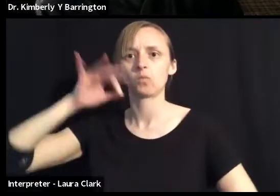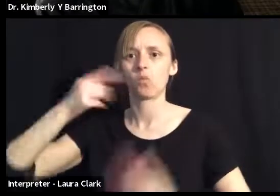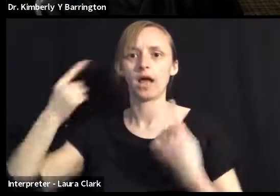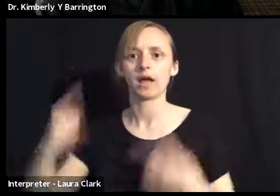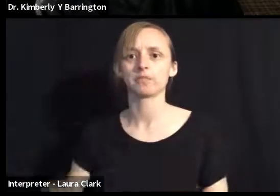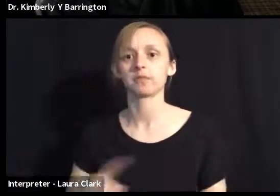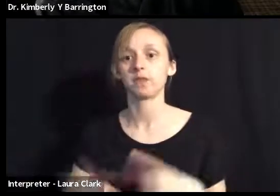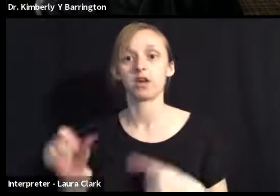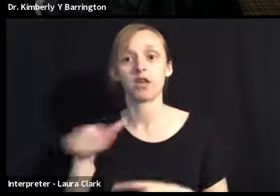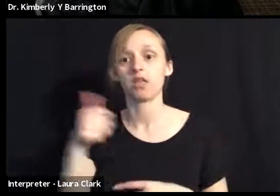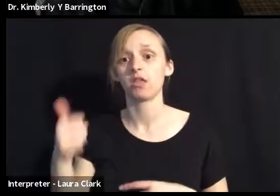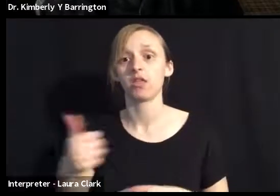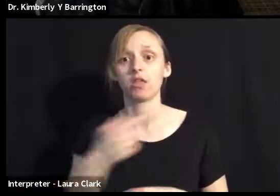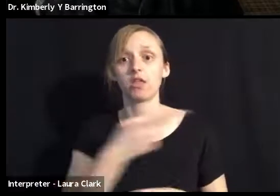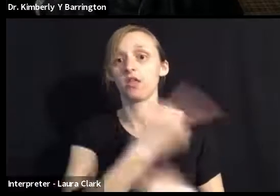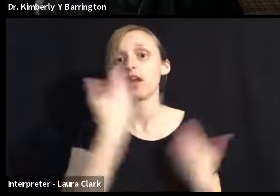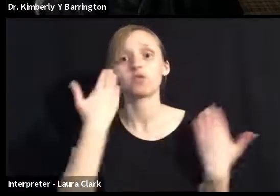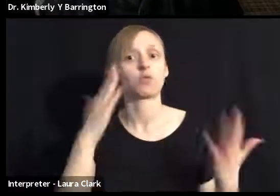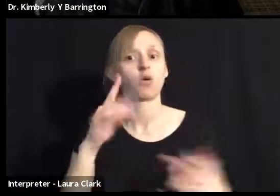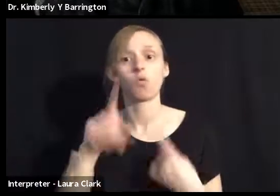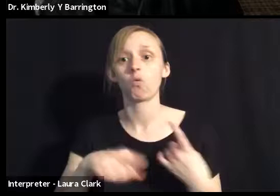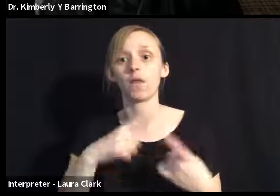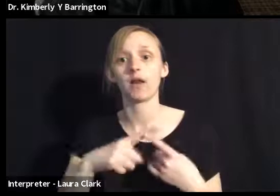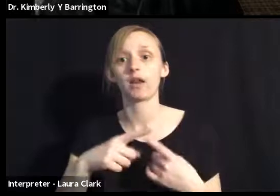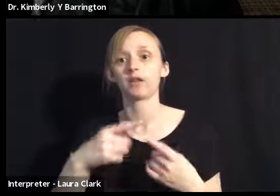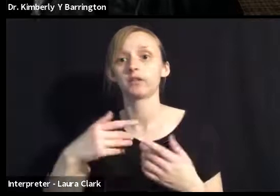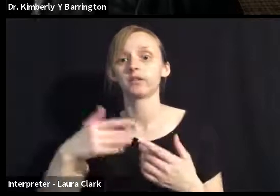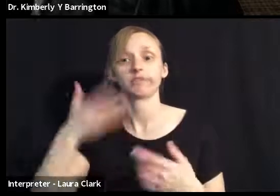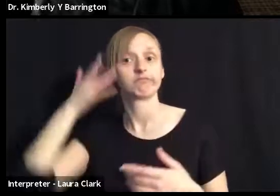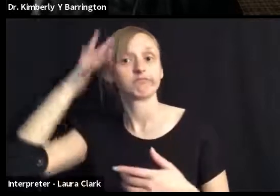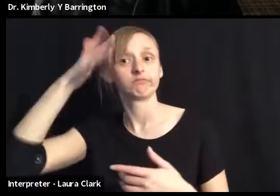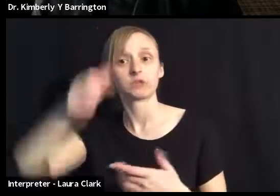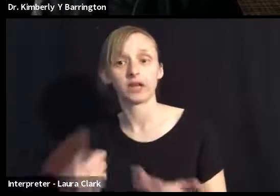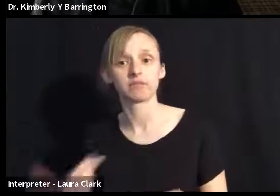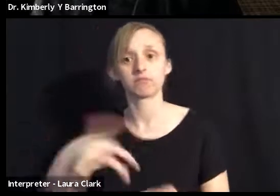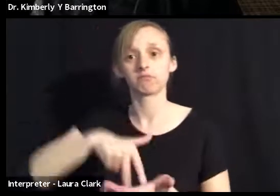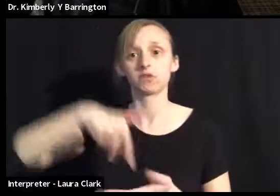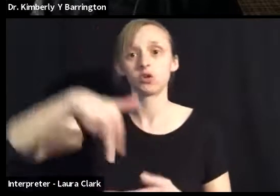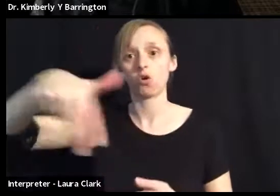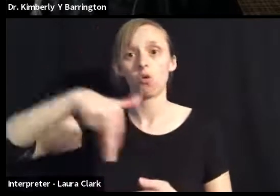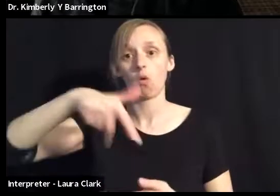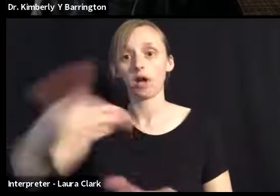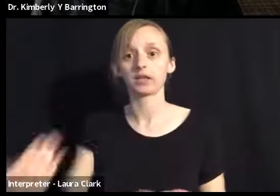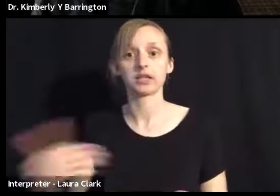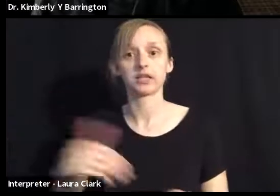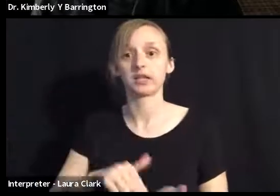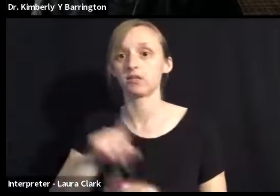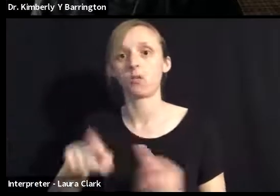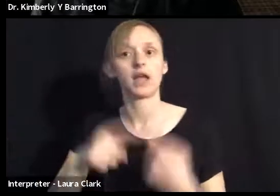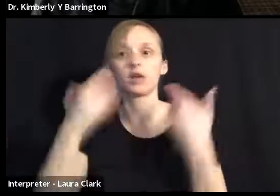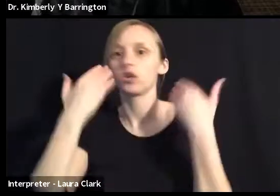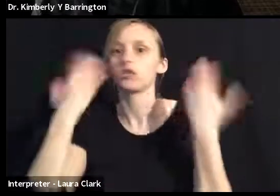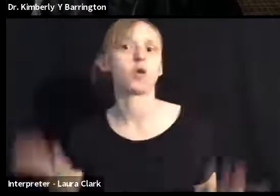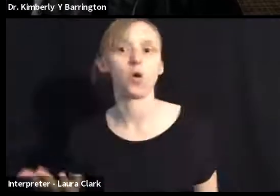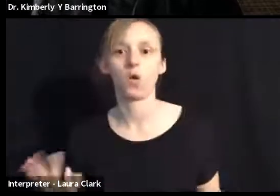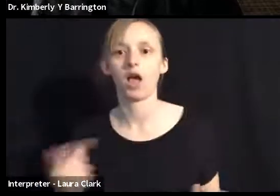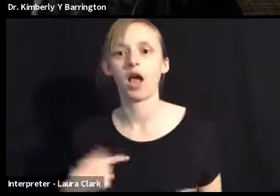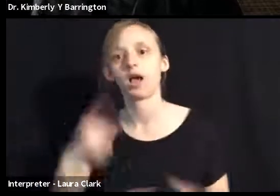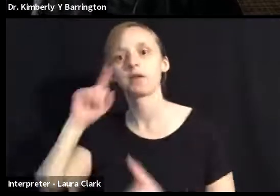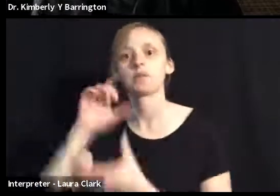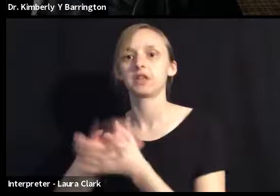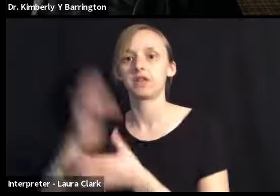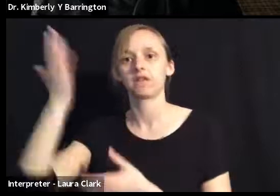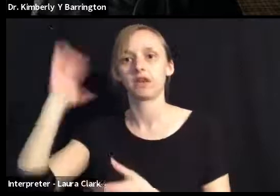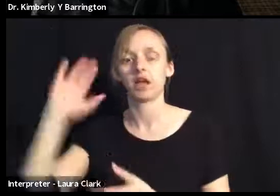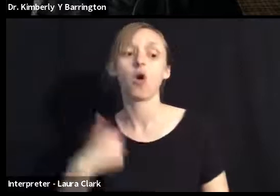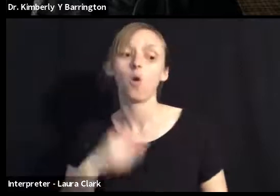that they don't know when the next time I'll be able to walk again. And me being a believer, I said, oh, I'm going to get